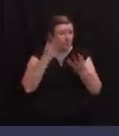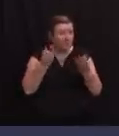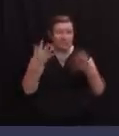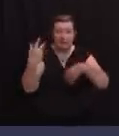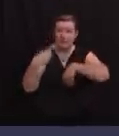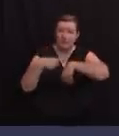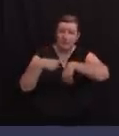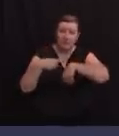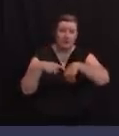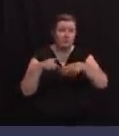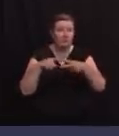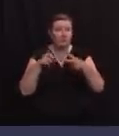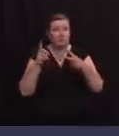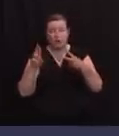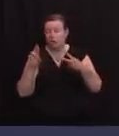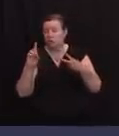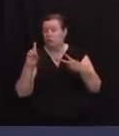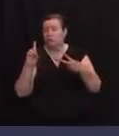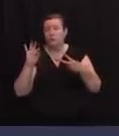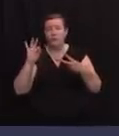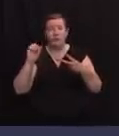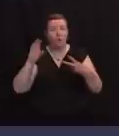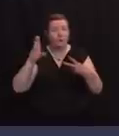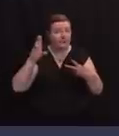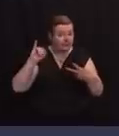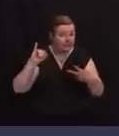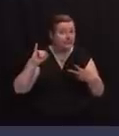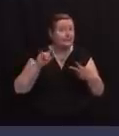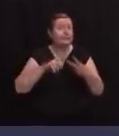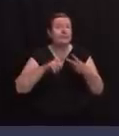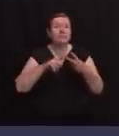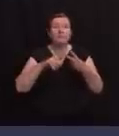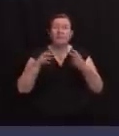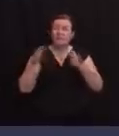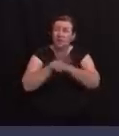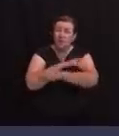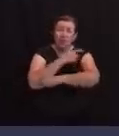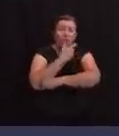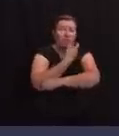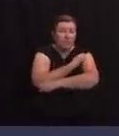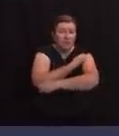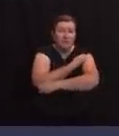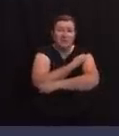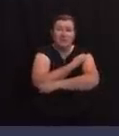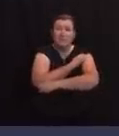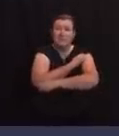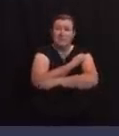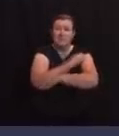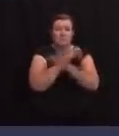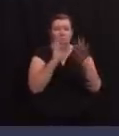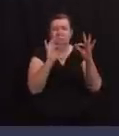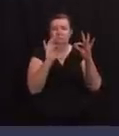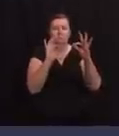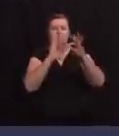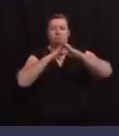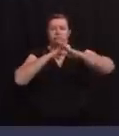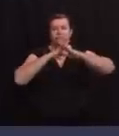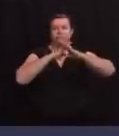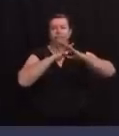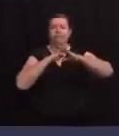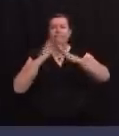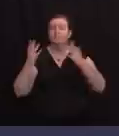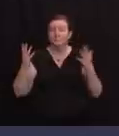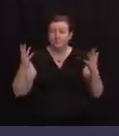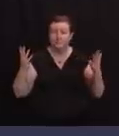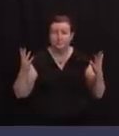others, the vaccines, fully vaccinated people, so get your booster shot. Don't assume if it's Pfizer or Moderna that one shot's enough,